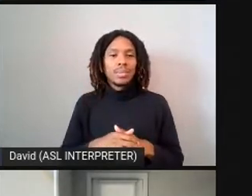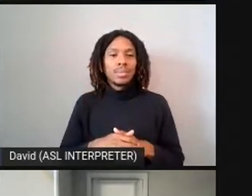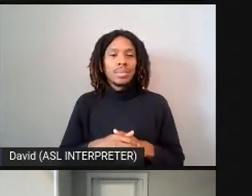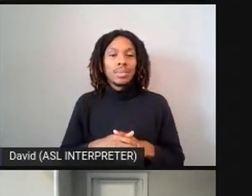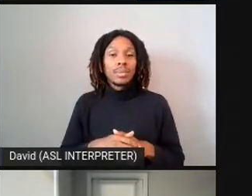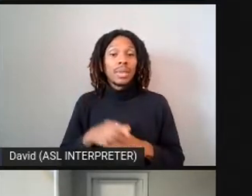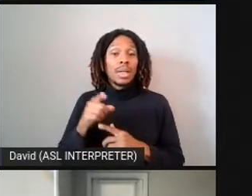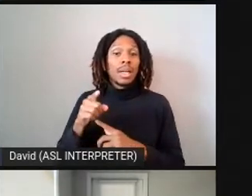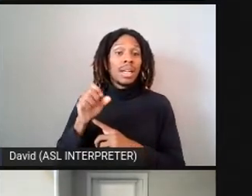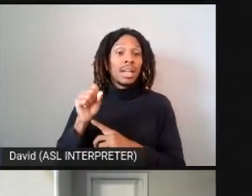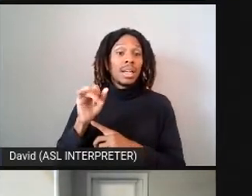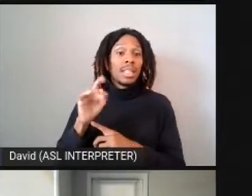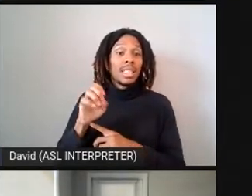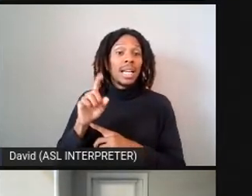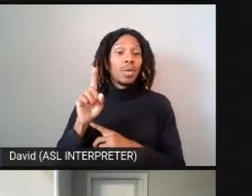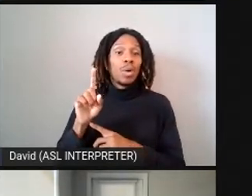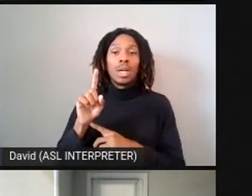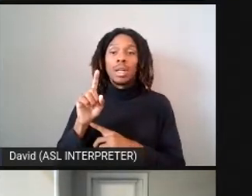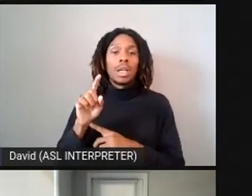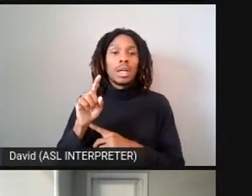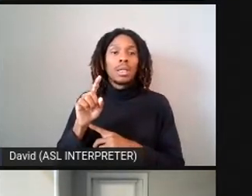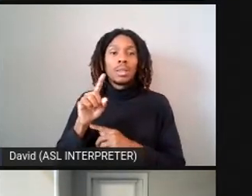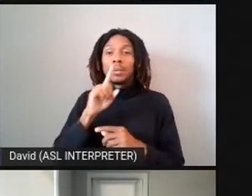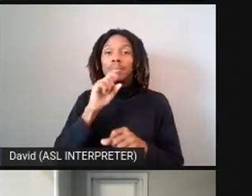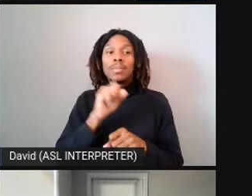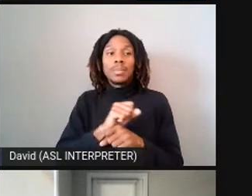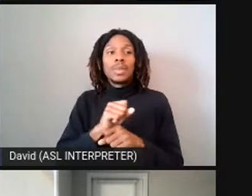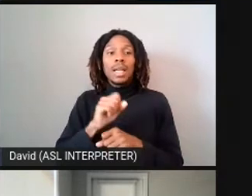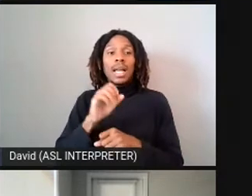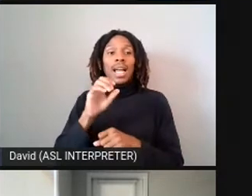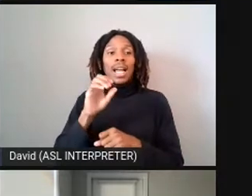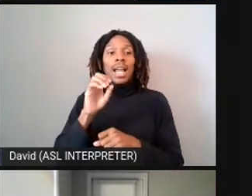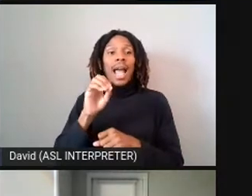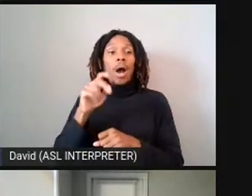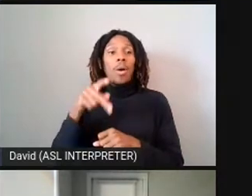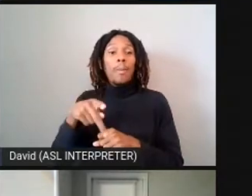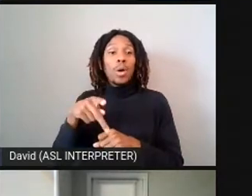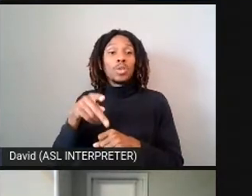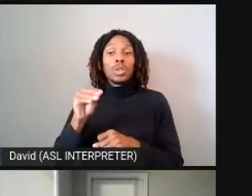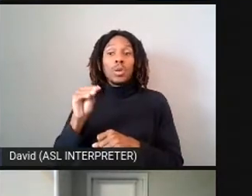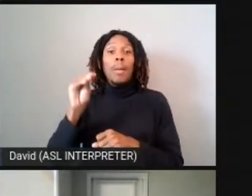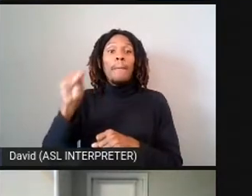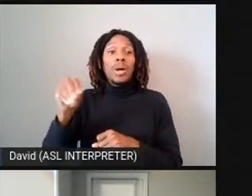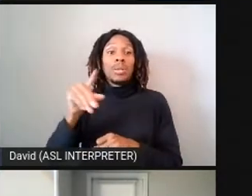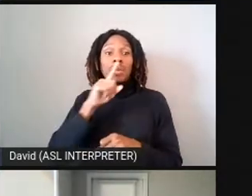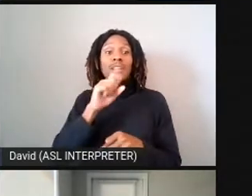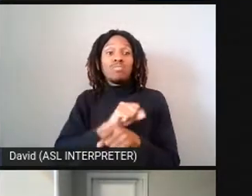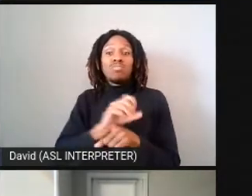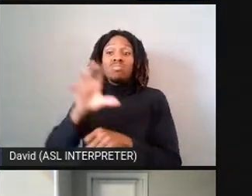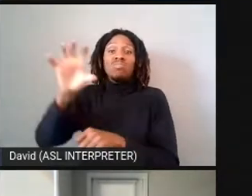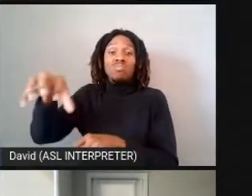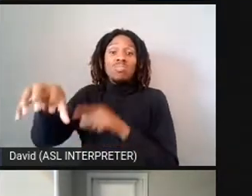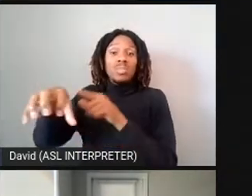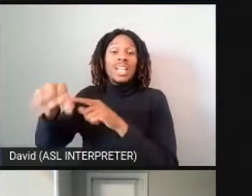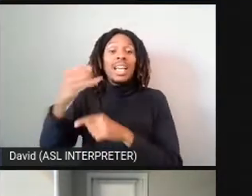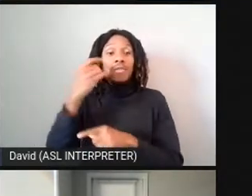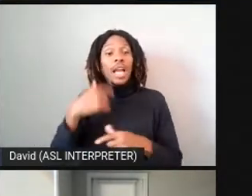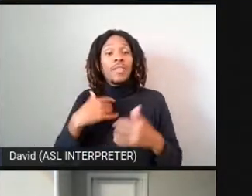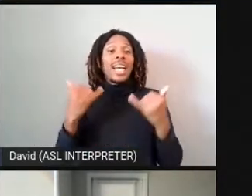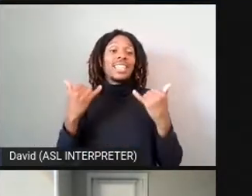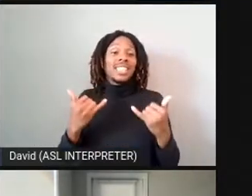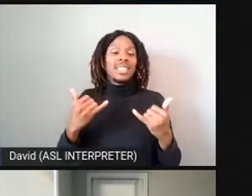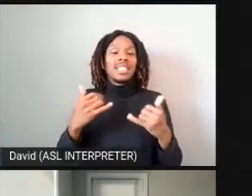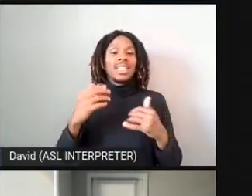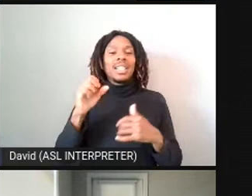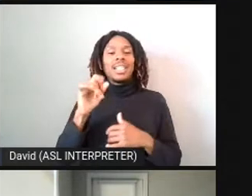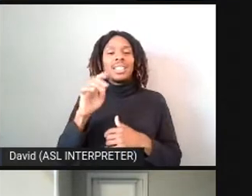where this outpost is physically going to be located, right? If you do have existing site, you just have